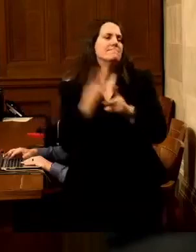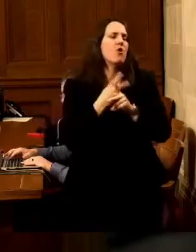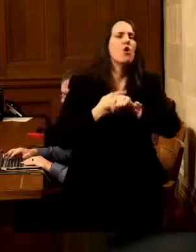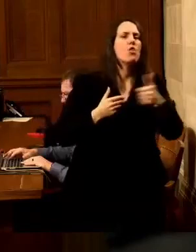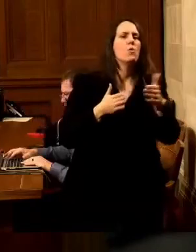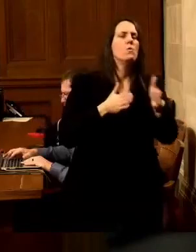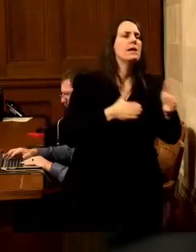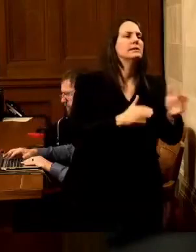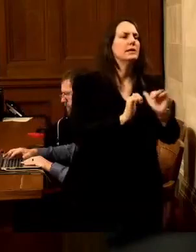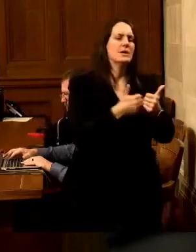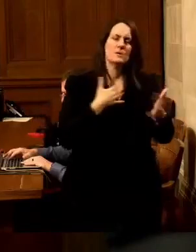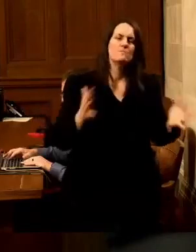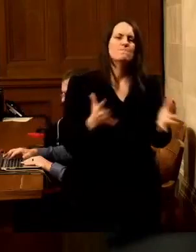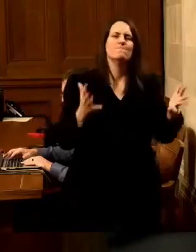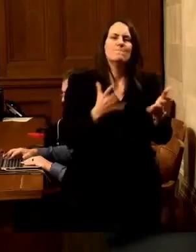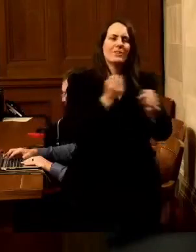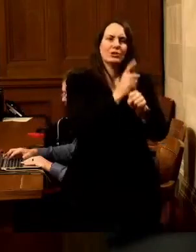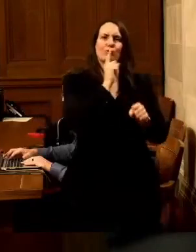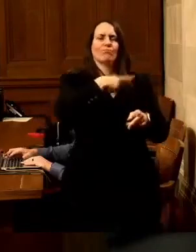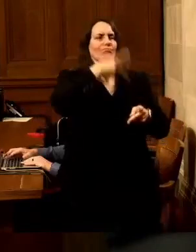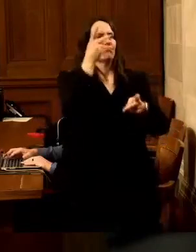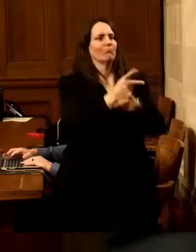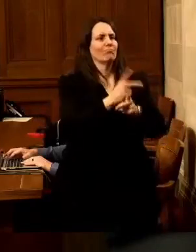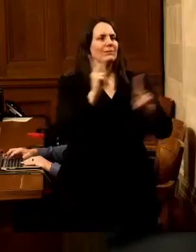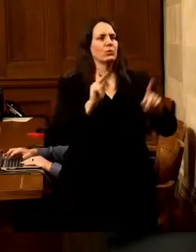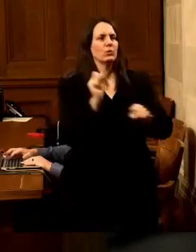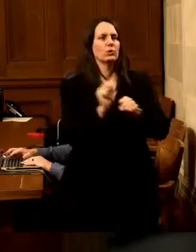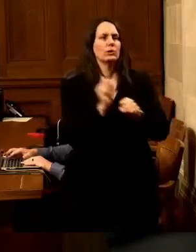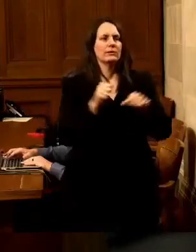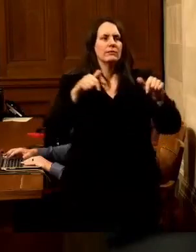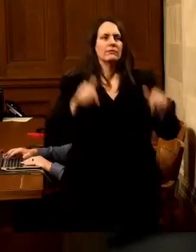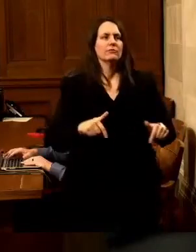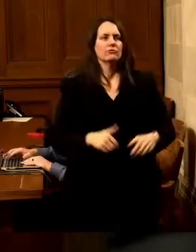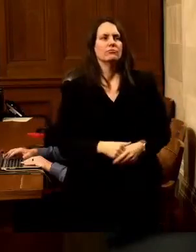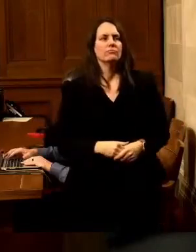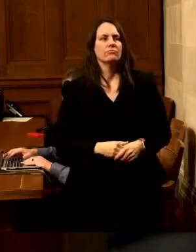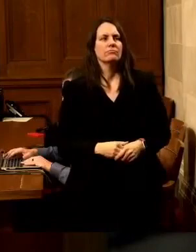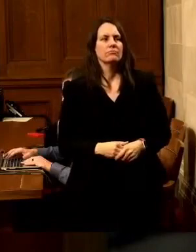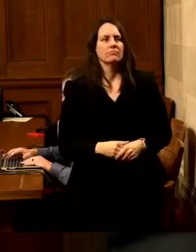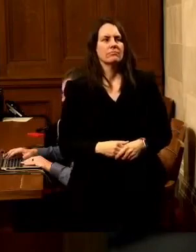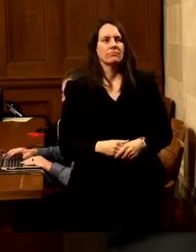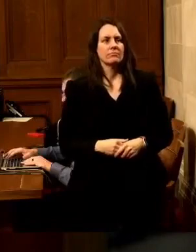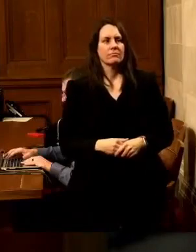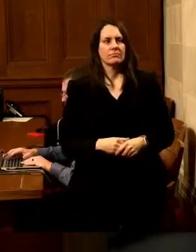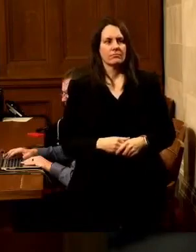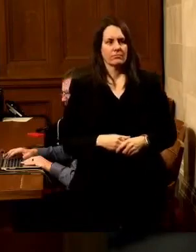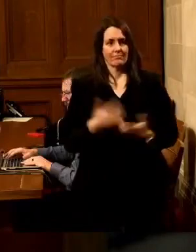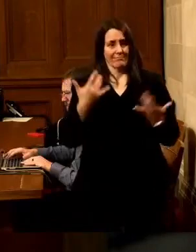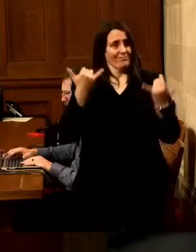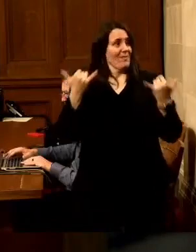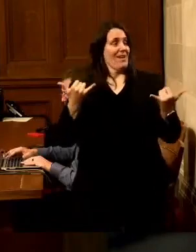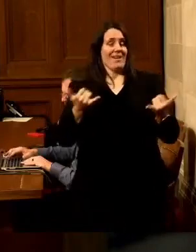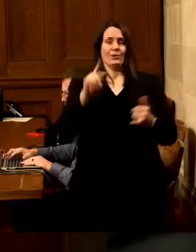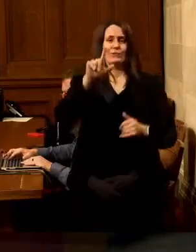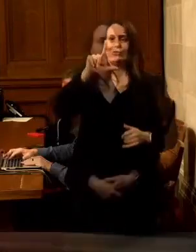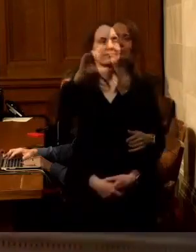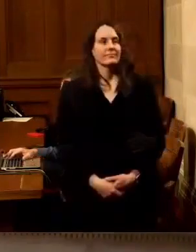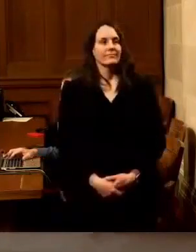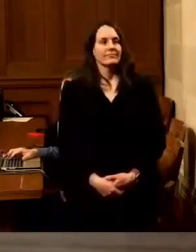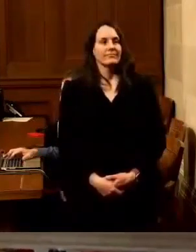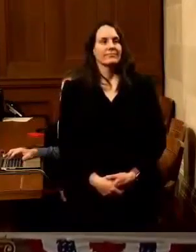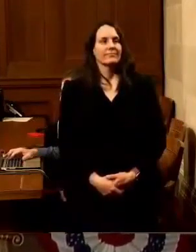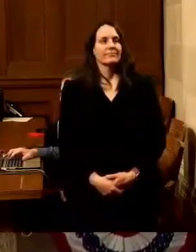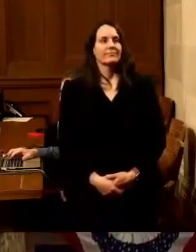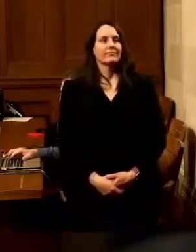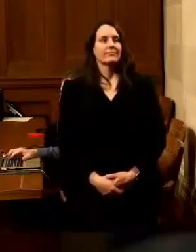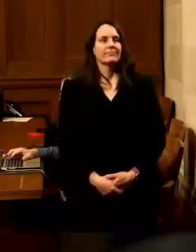making sure our workforce is prepared to meet the needs of a 21st century economy is a top priority for me. We